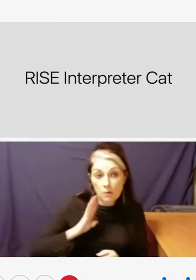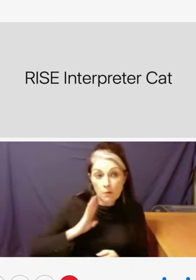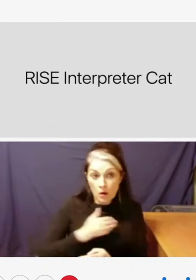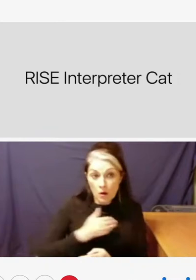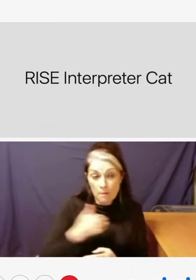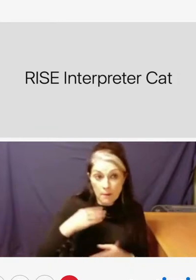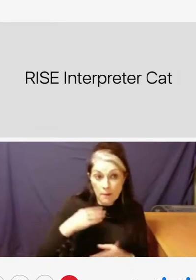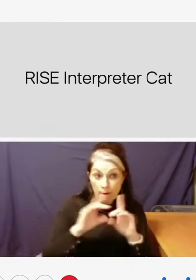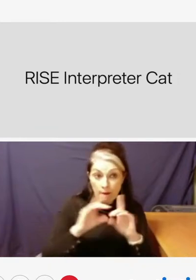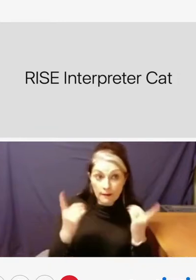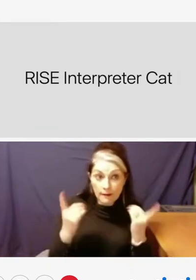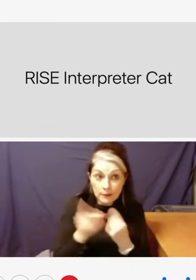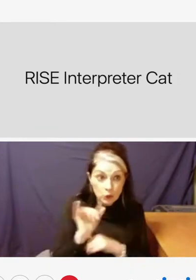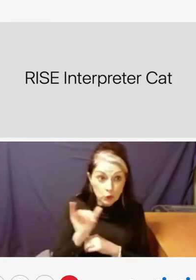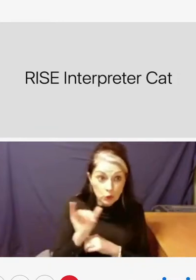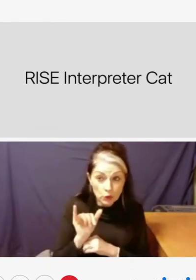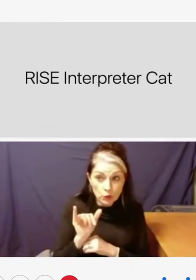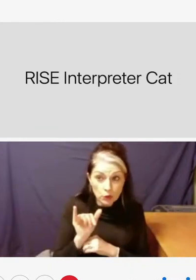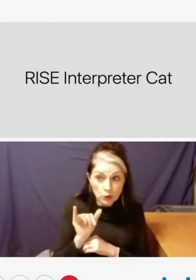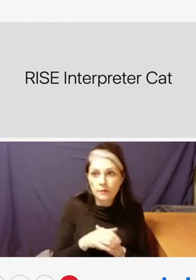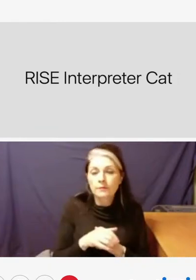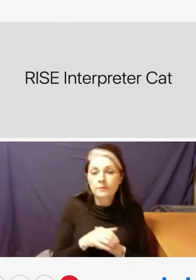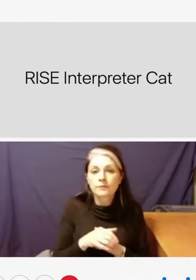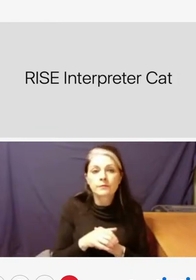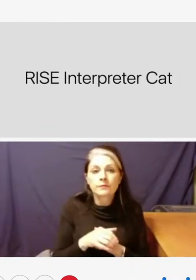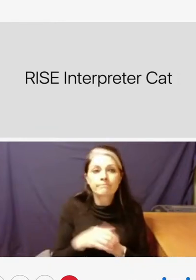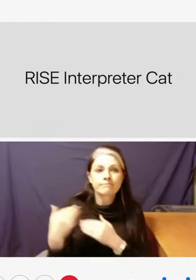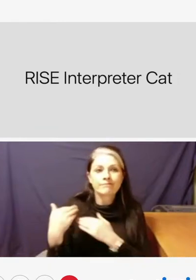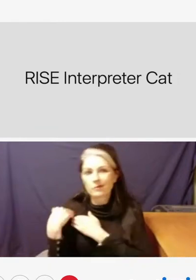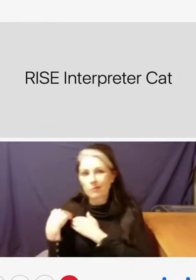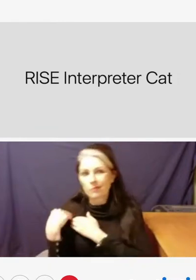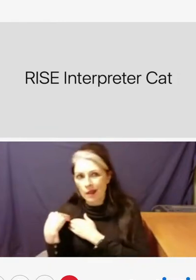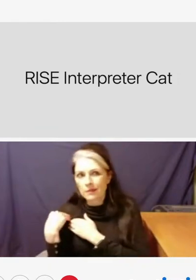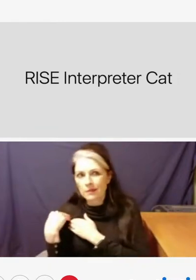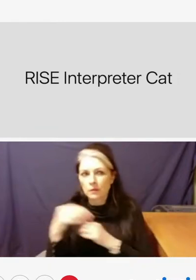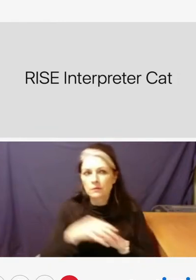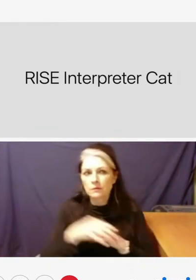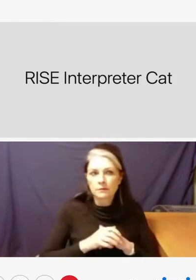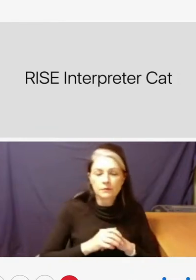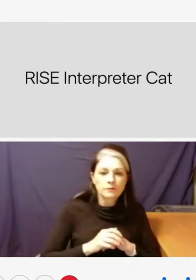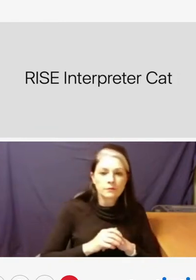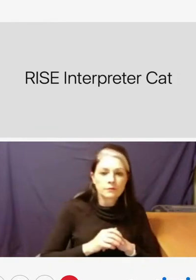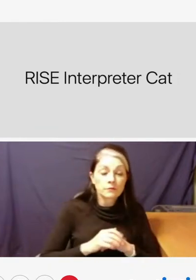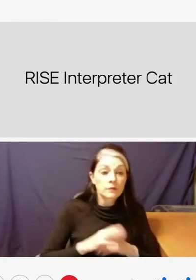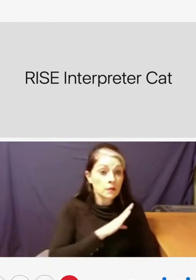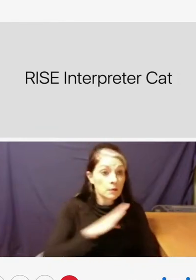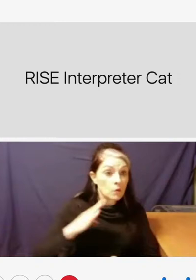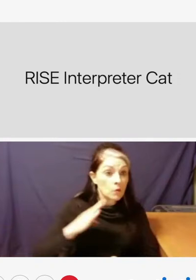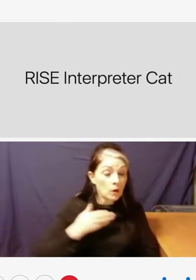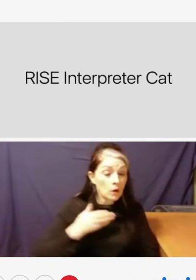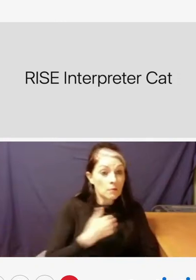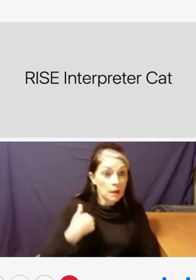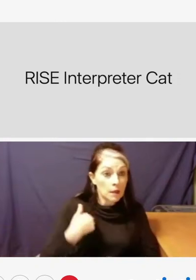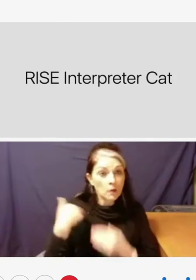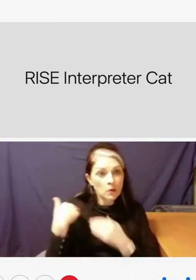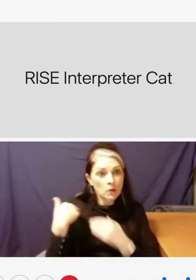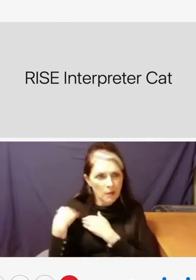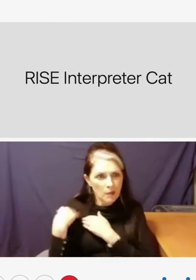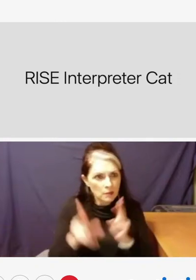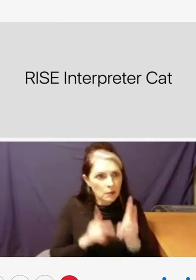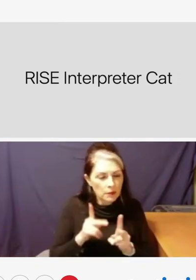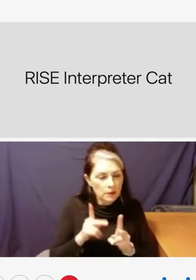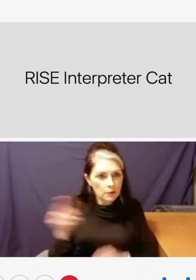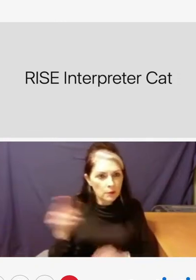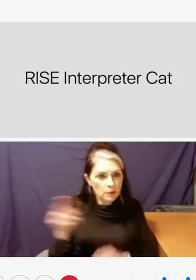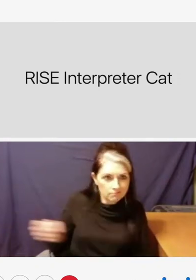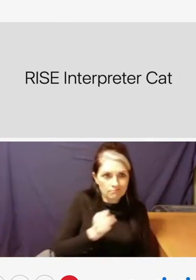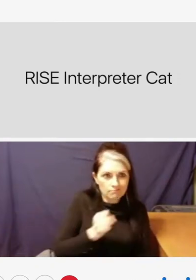are responsible as board members we're responsible the people who put us in here and to the students that